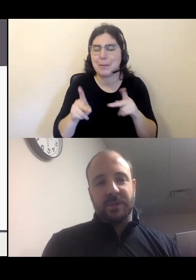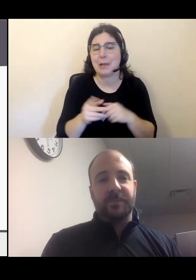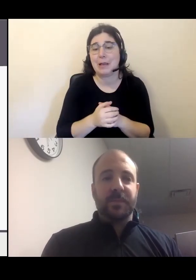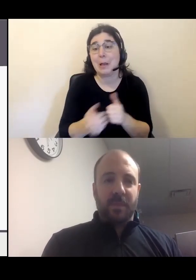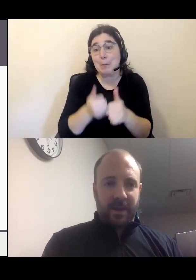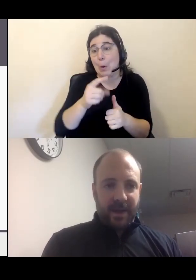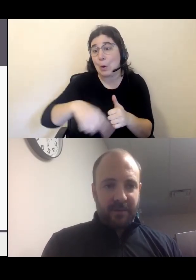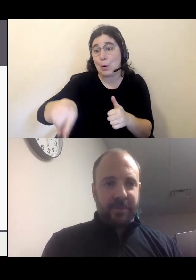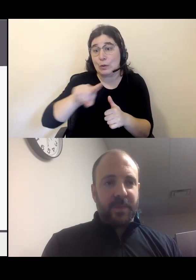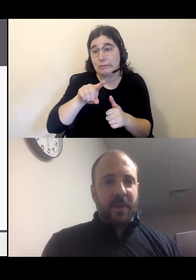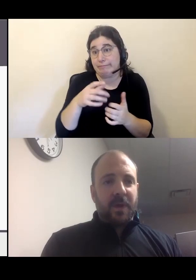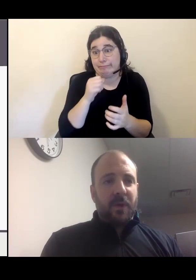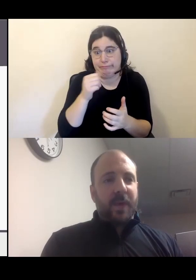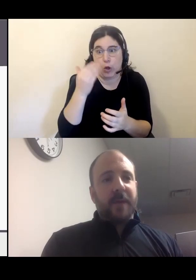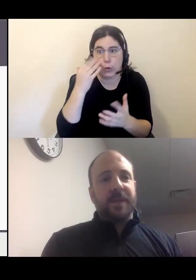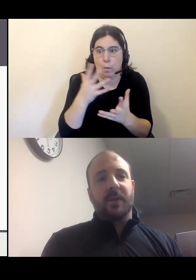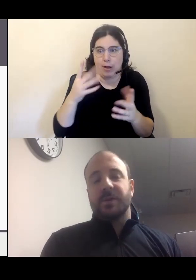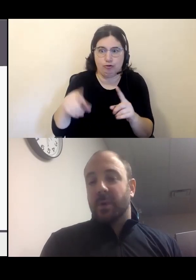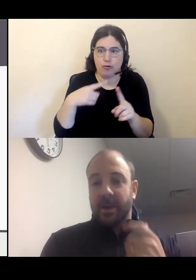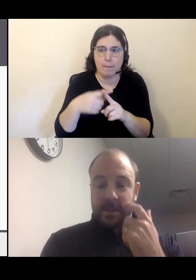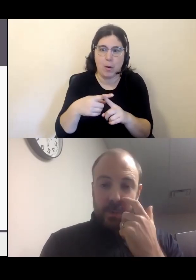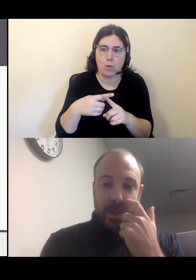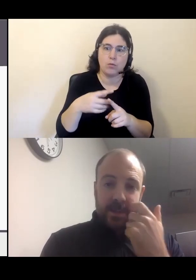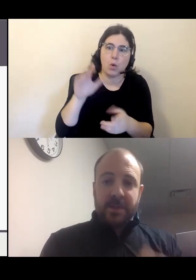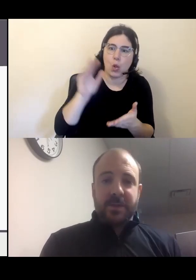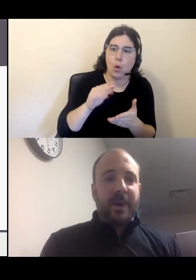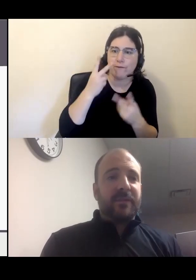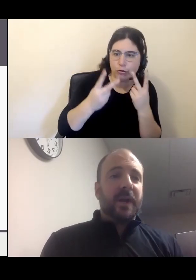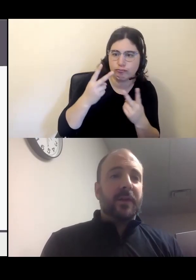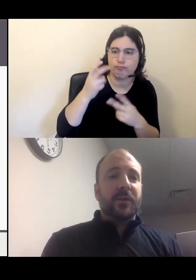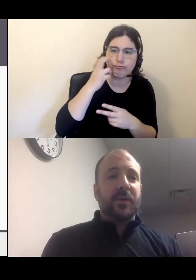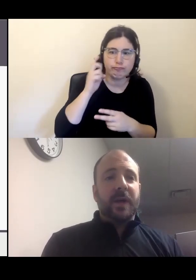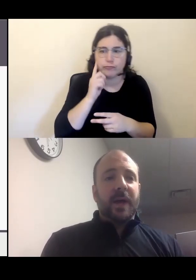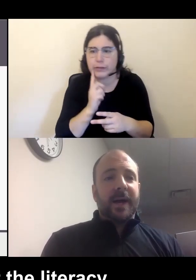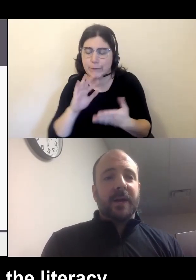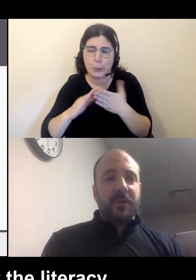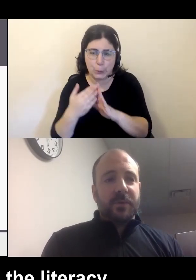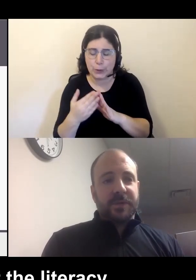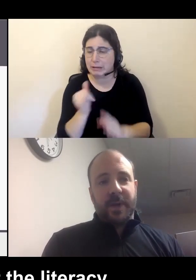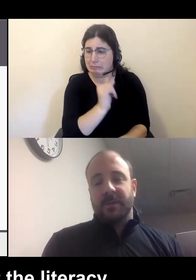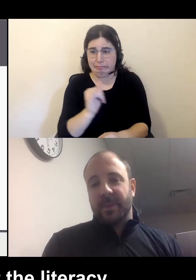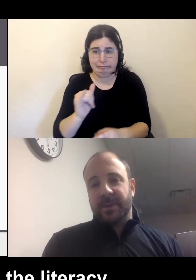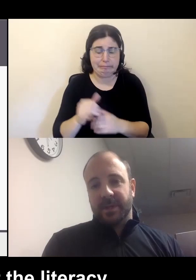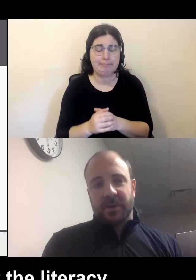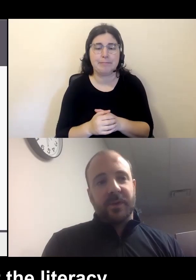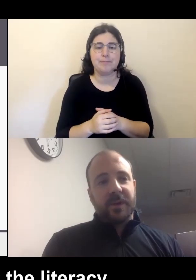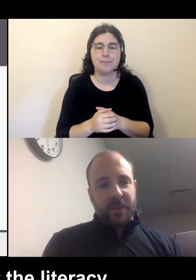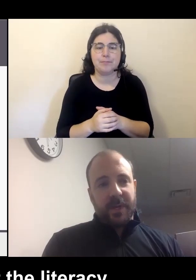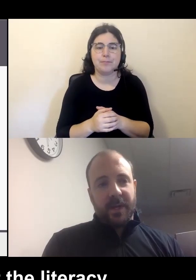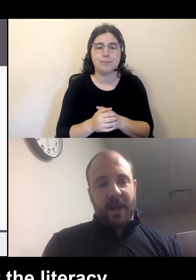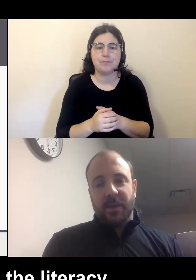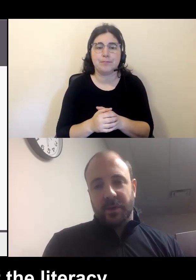low vision and deaf. We came together to work on this project to benefit others. I gained a new perspective about the